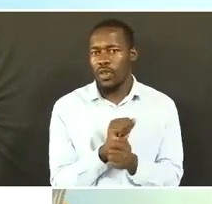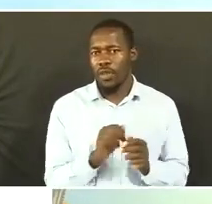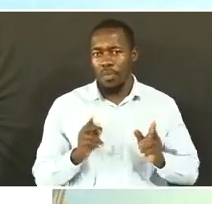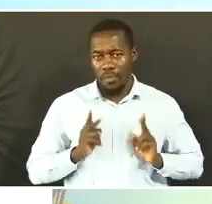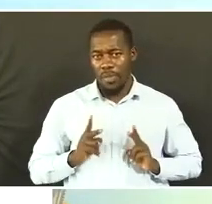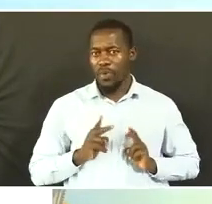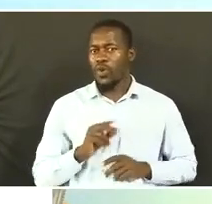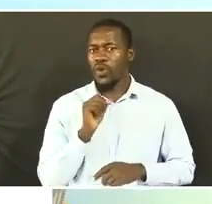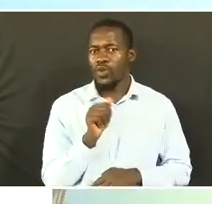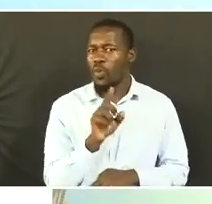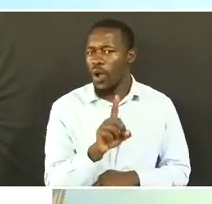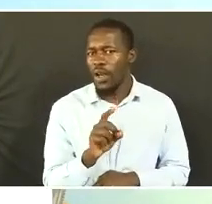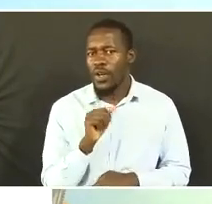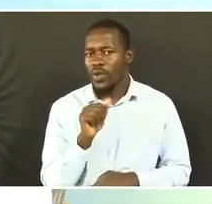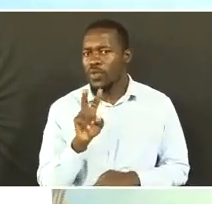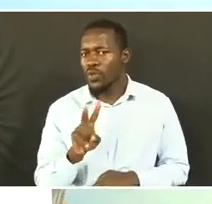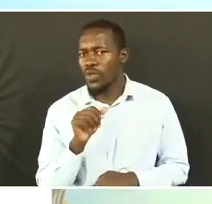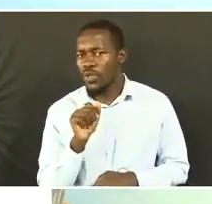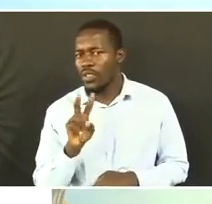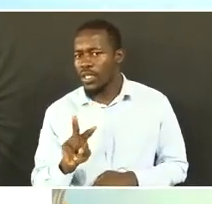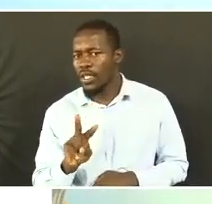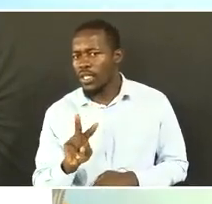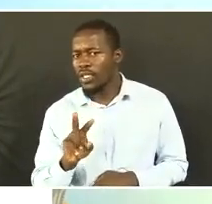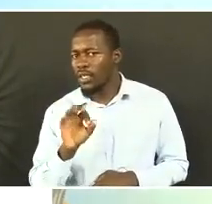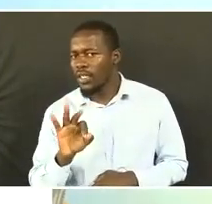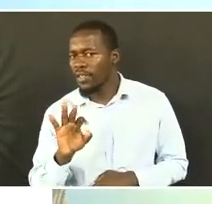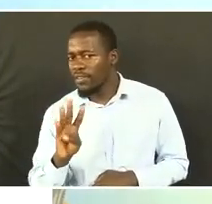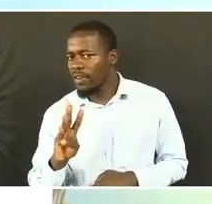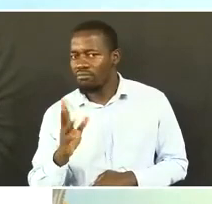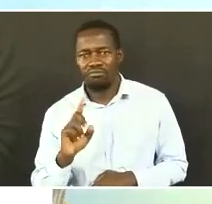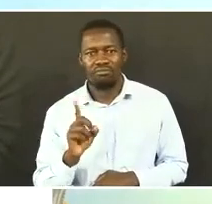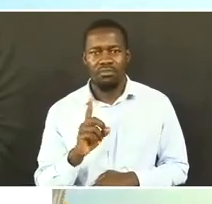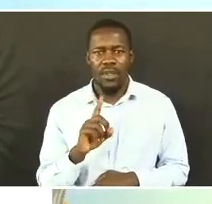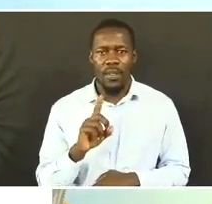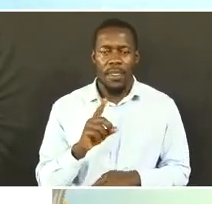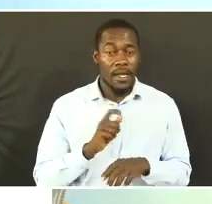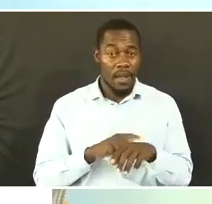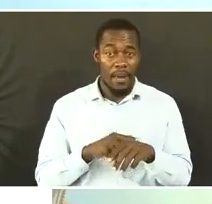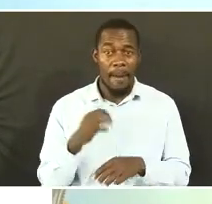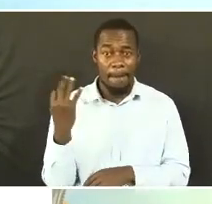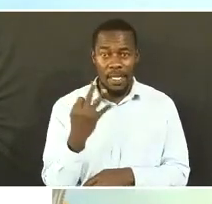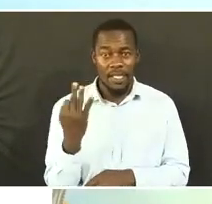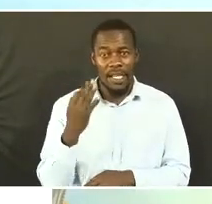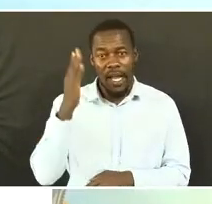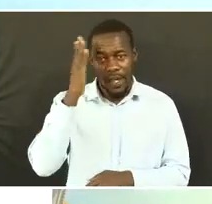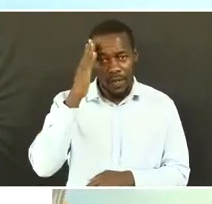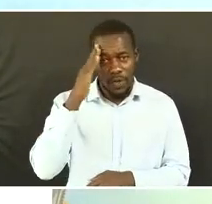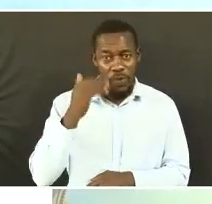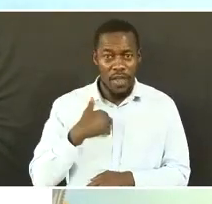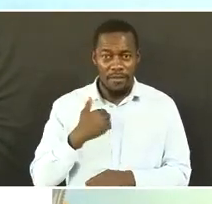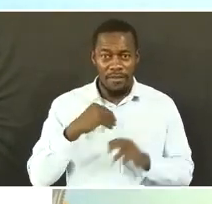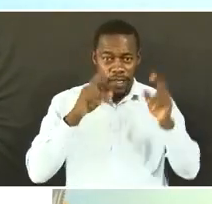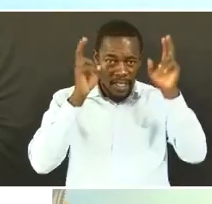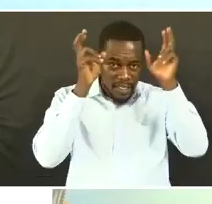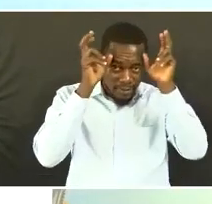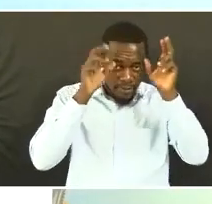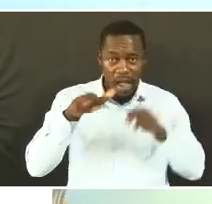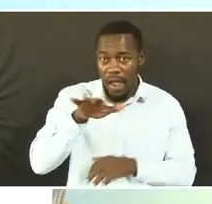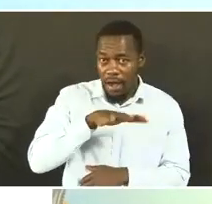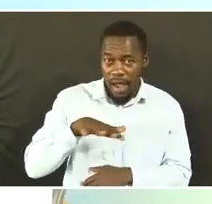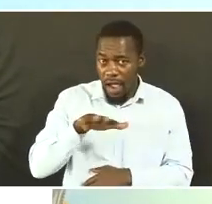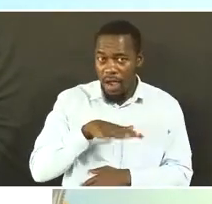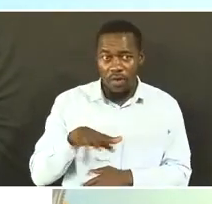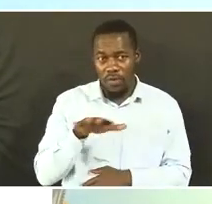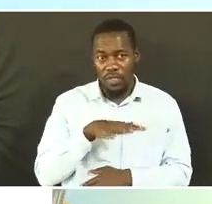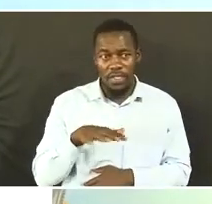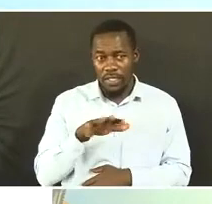1,000. While I am preaching, I know there is somebody somewhere in the corner of the church who's waiting. When will this be done? When will